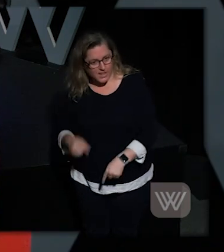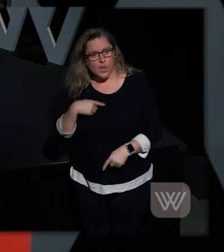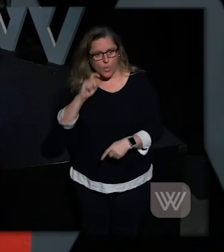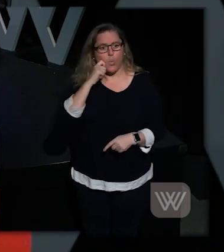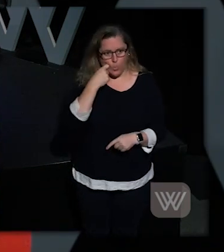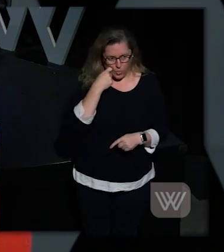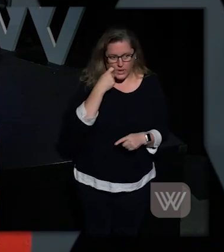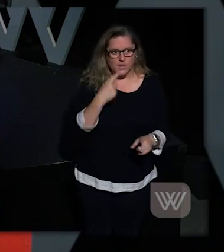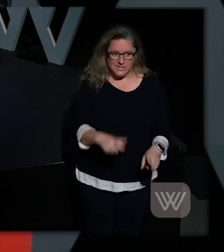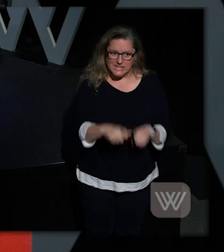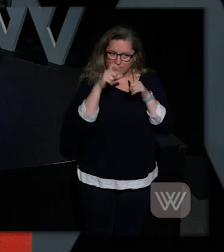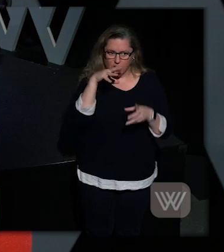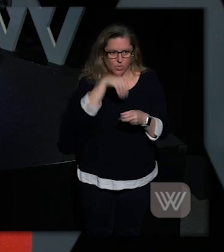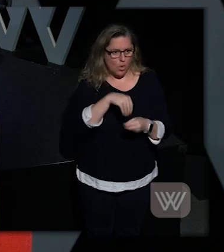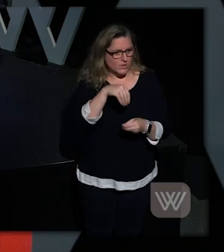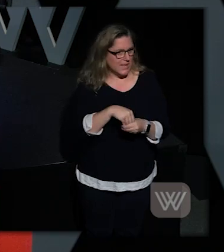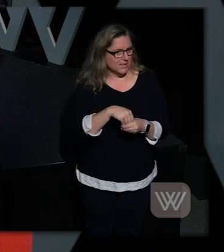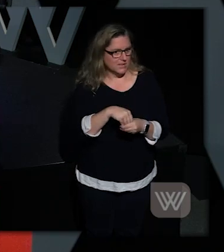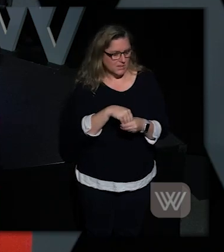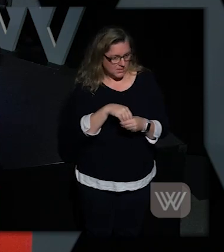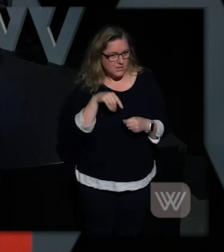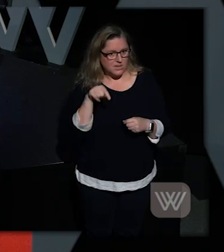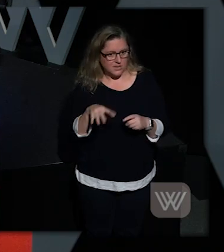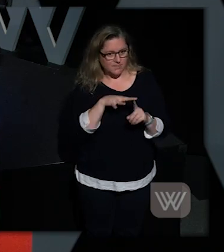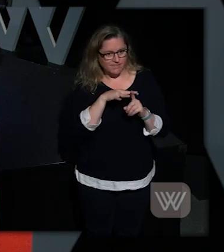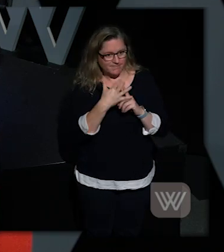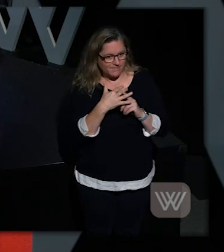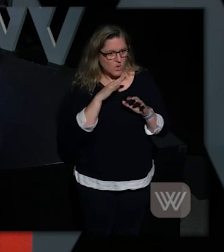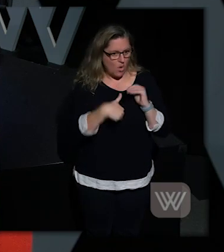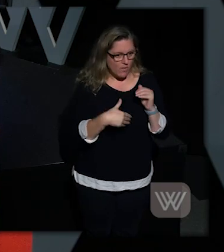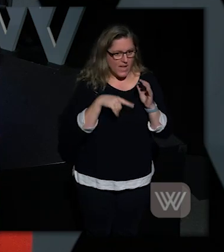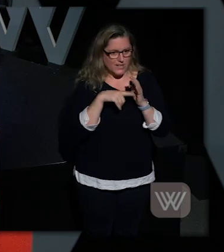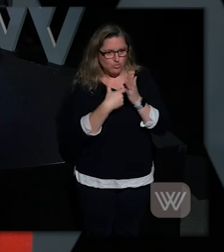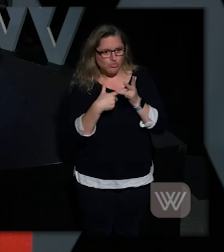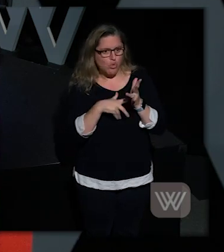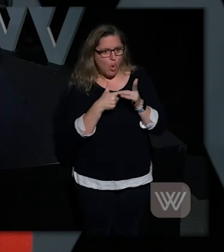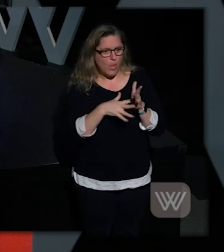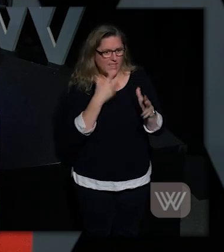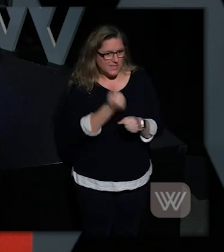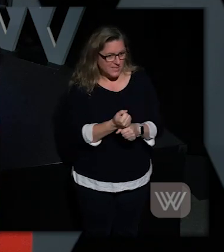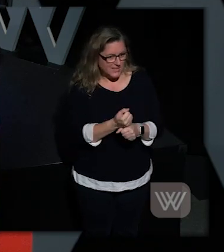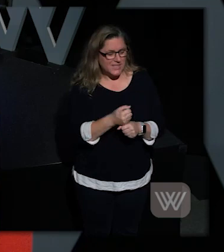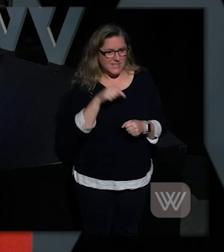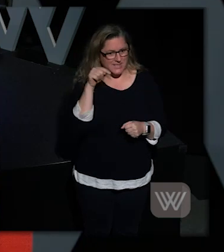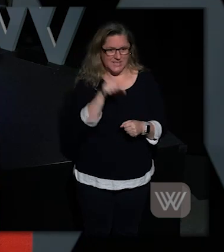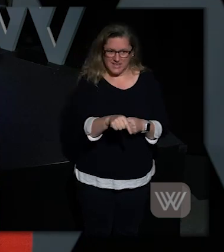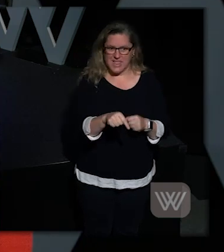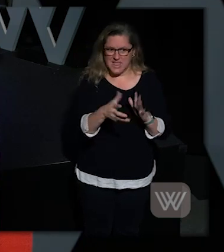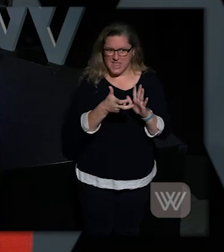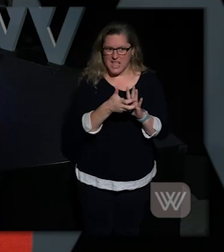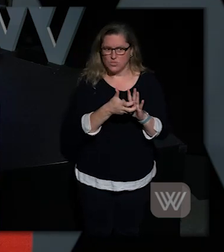some quite difficult content this evening, including some content about trolling that will go into the space of